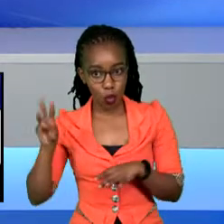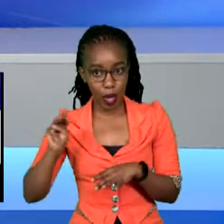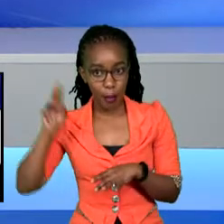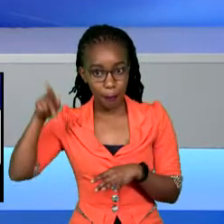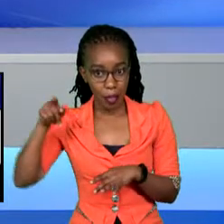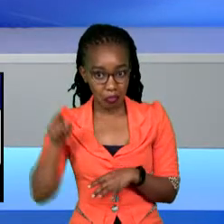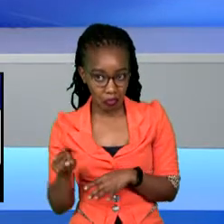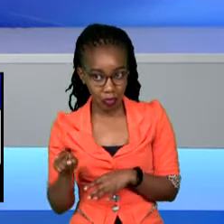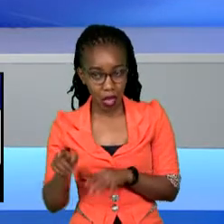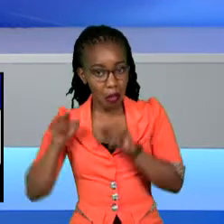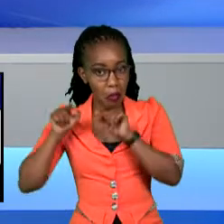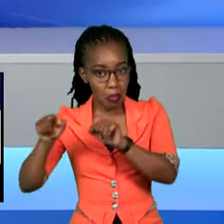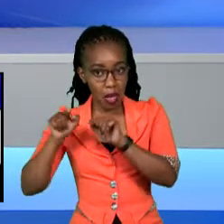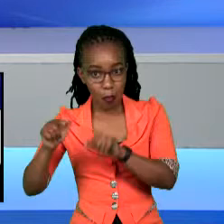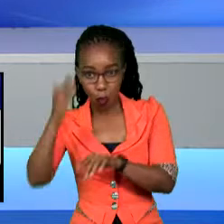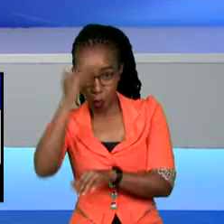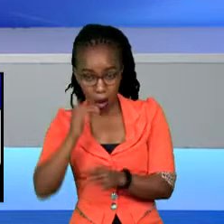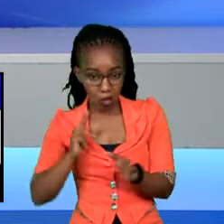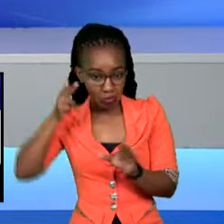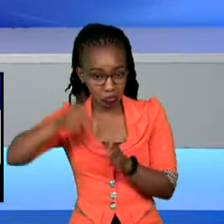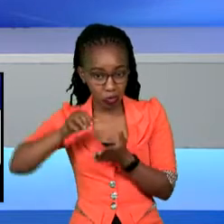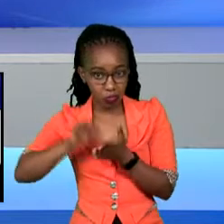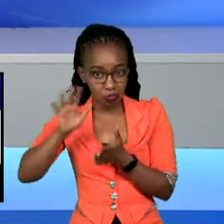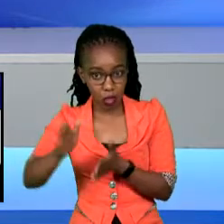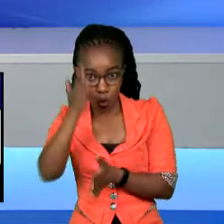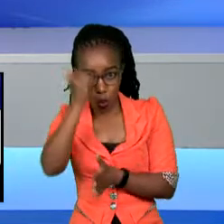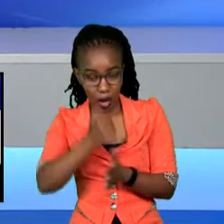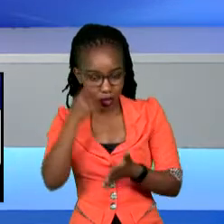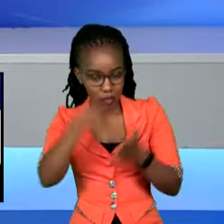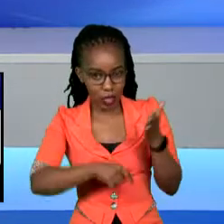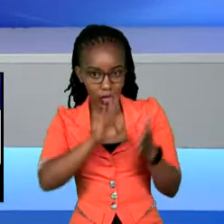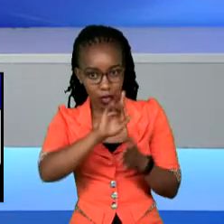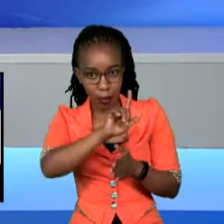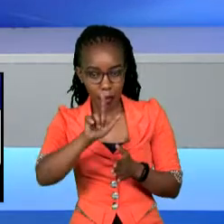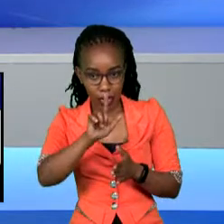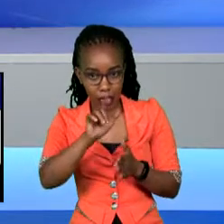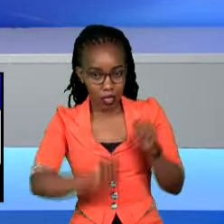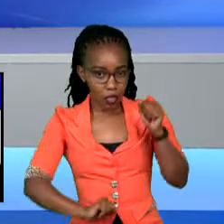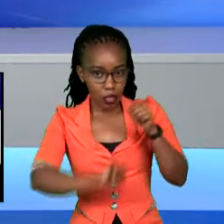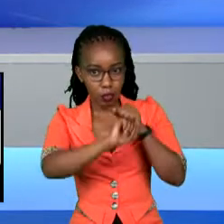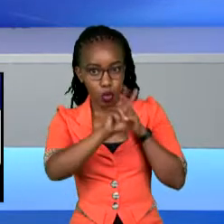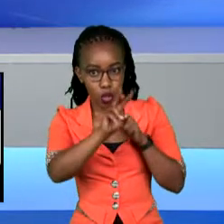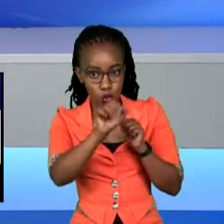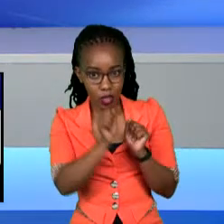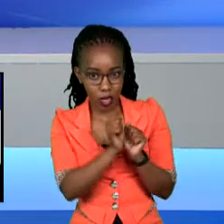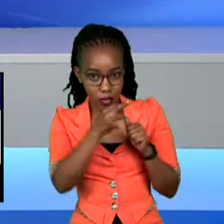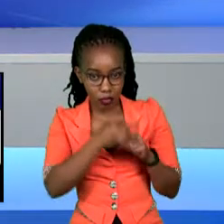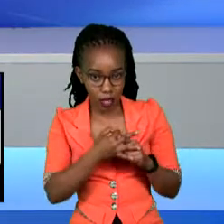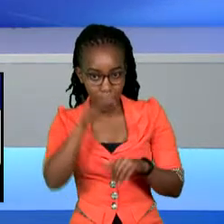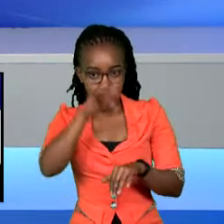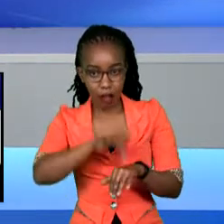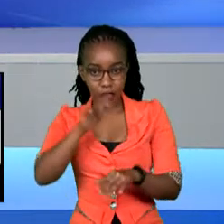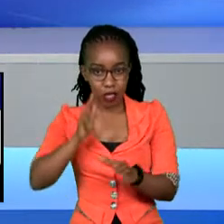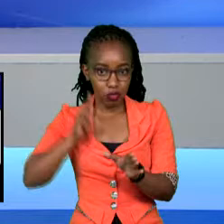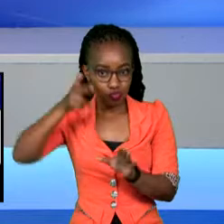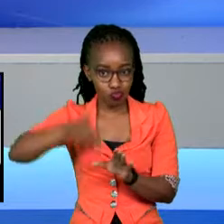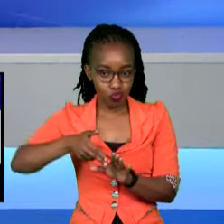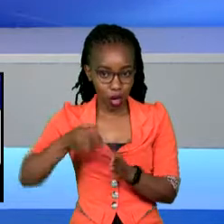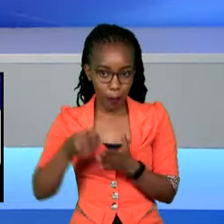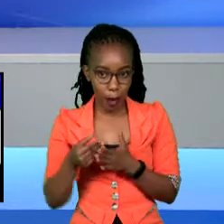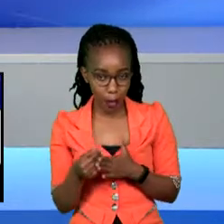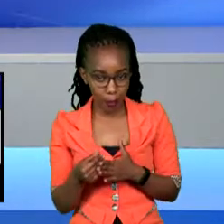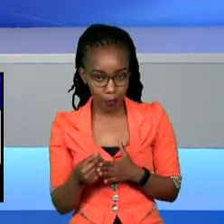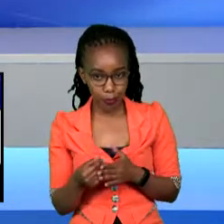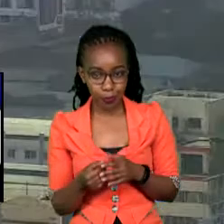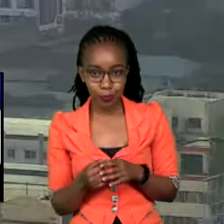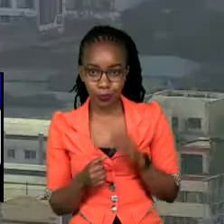Parliament are to blame for the fuel cost after passing tax bill in 2018 that has affected the fuel prices. Mariam Jahid